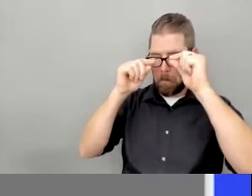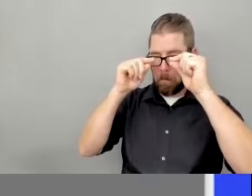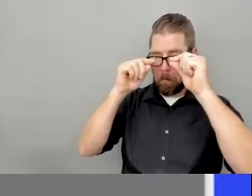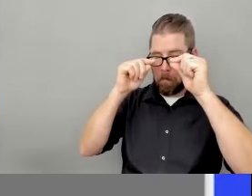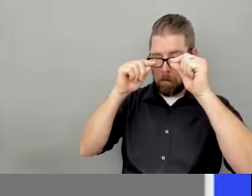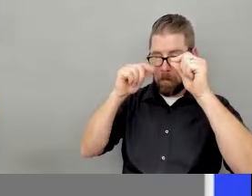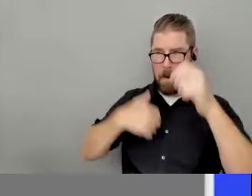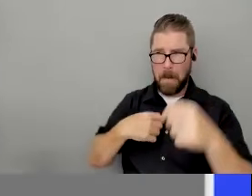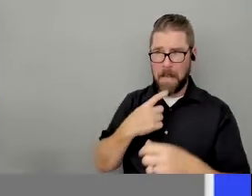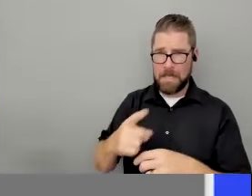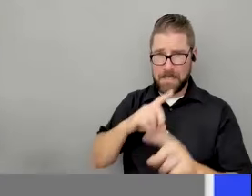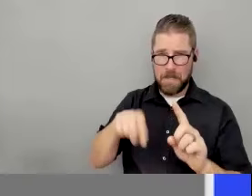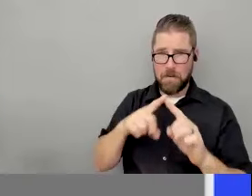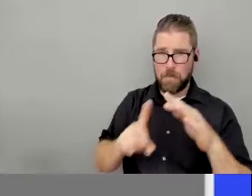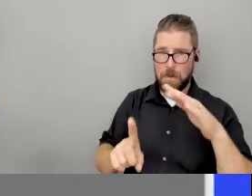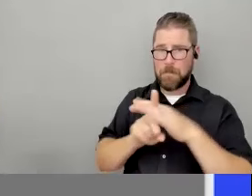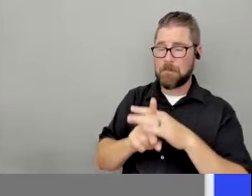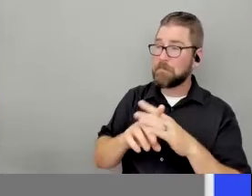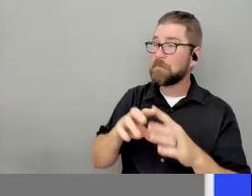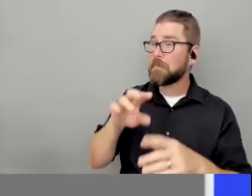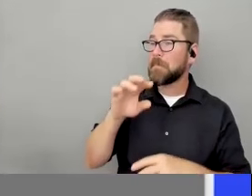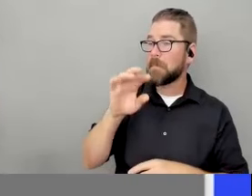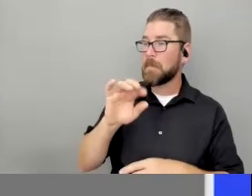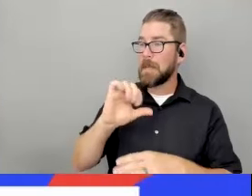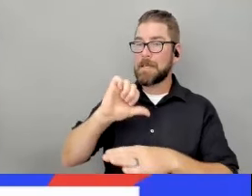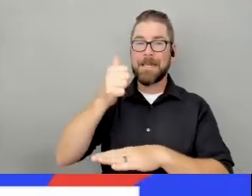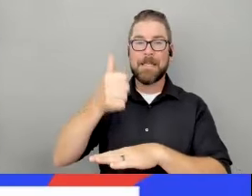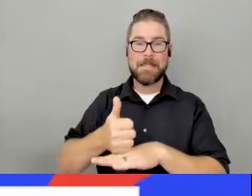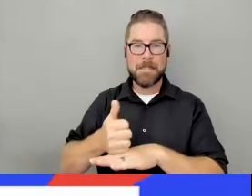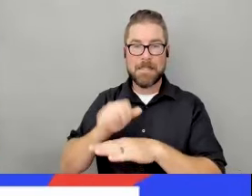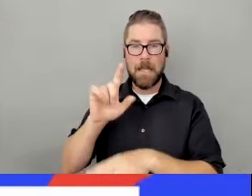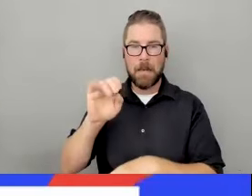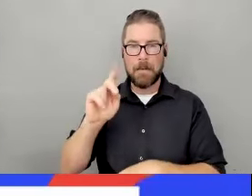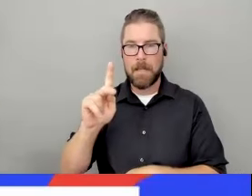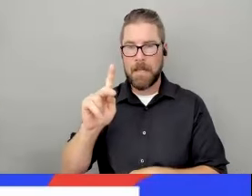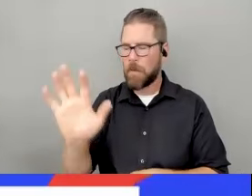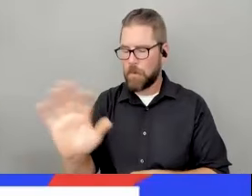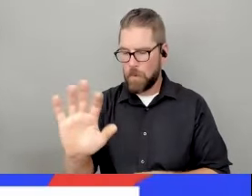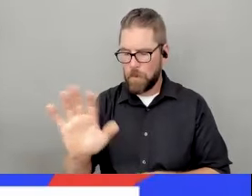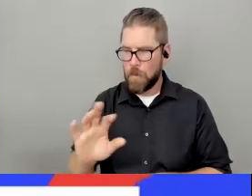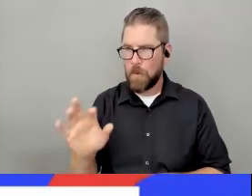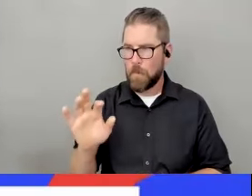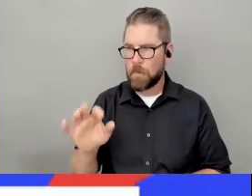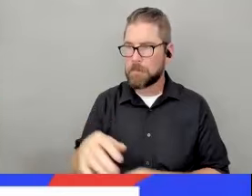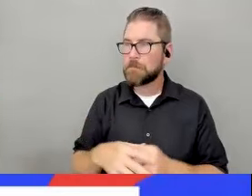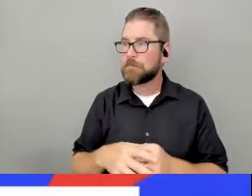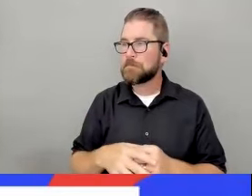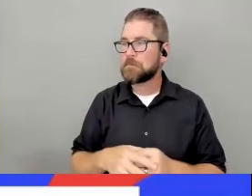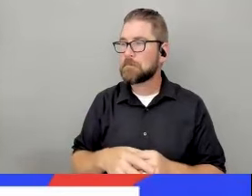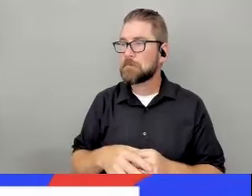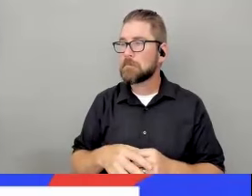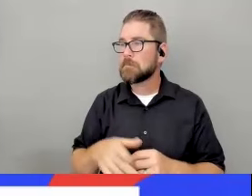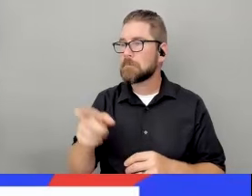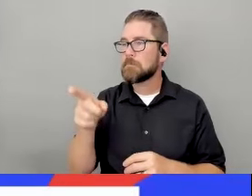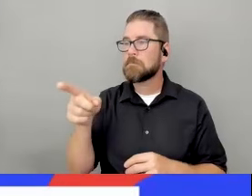This box right here, after you set link, I'm sorry, it's the next one. It looks the same. I just enter it, PlayPosit right